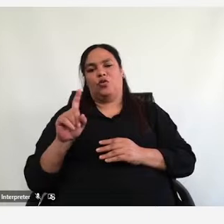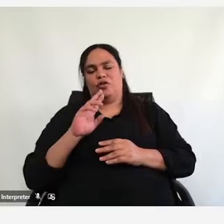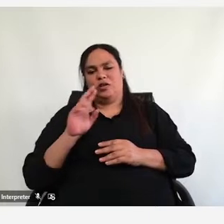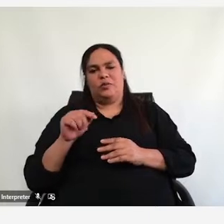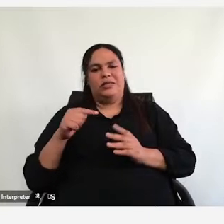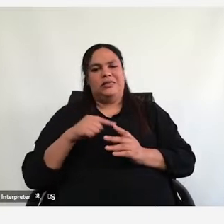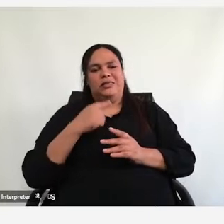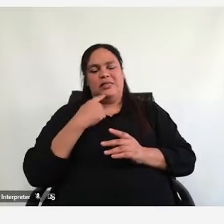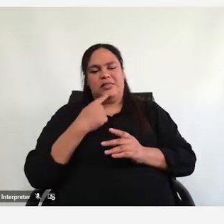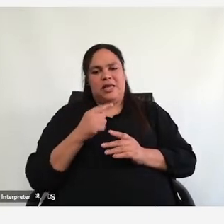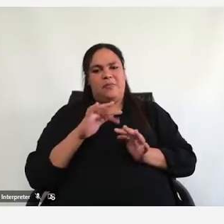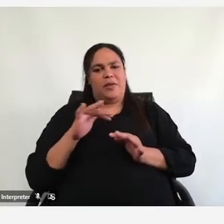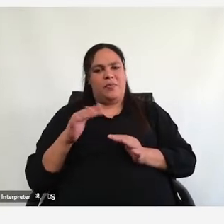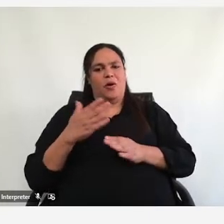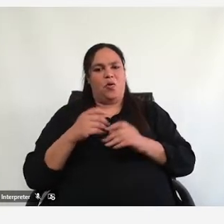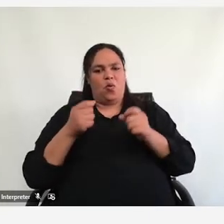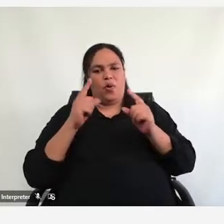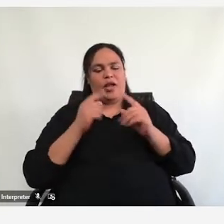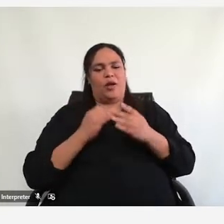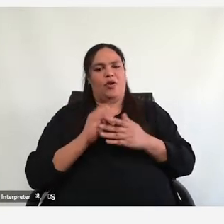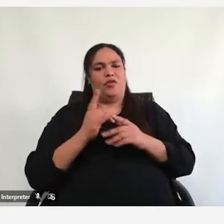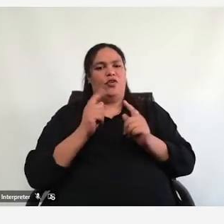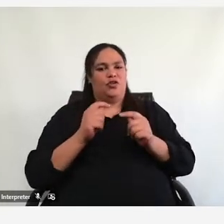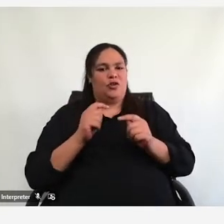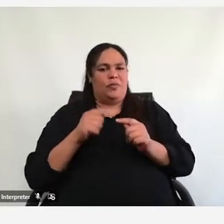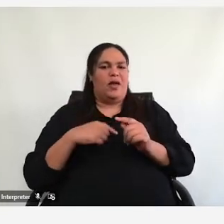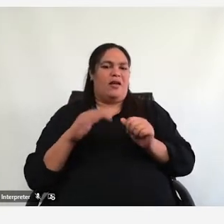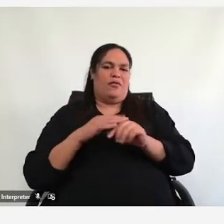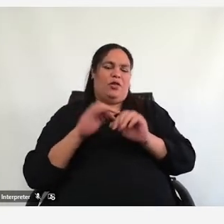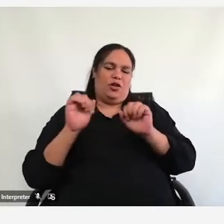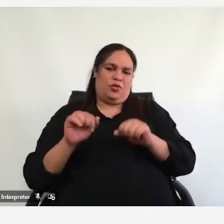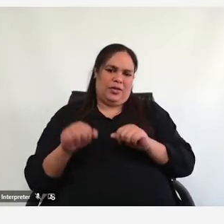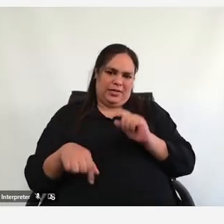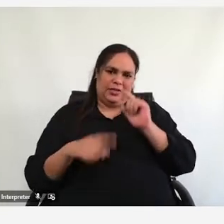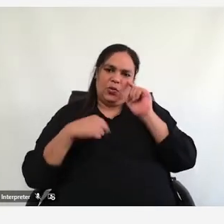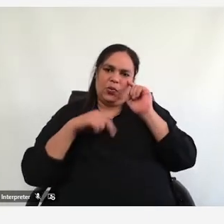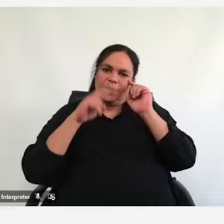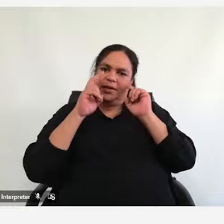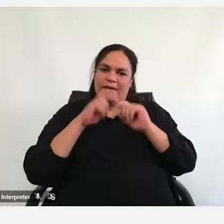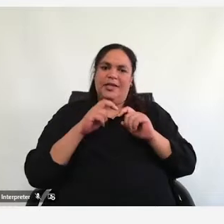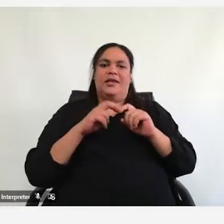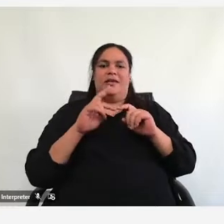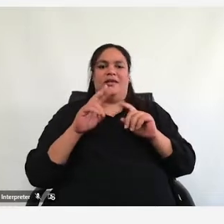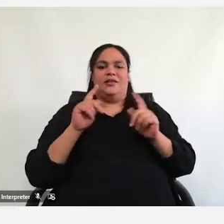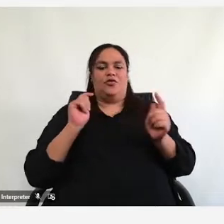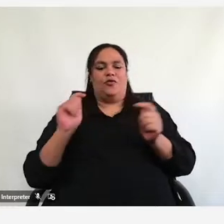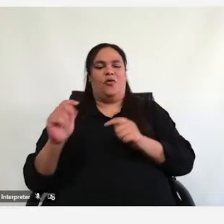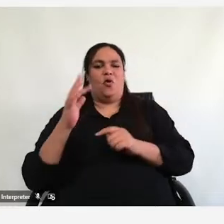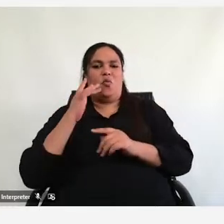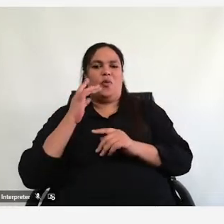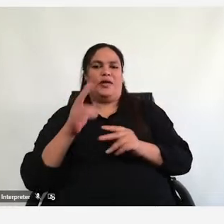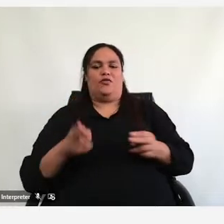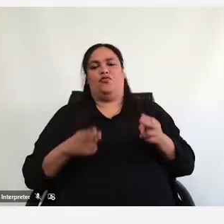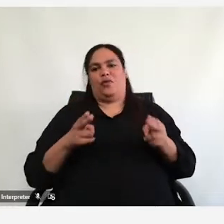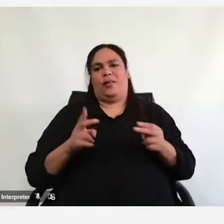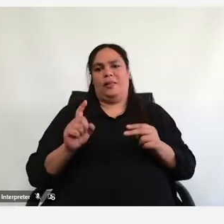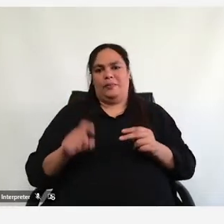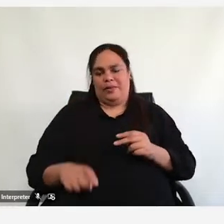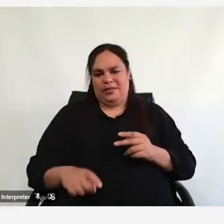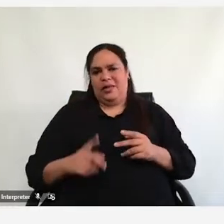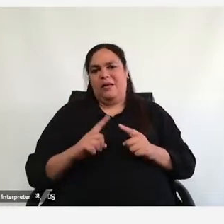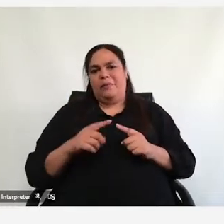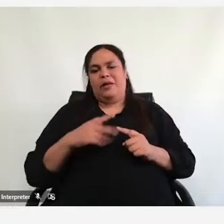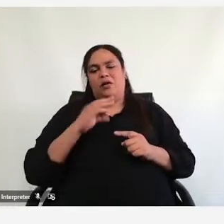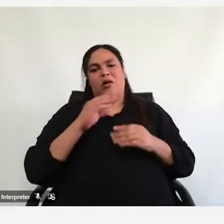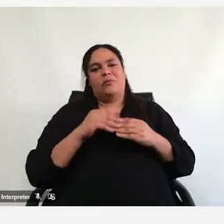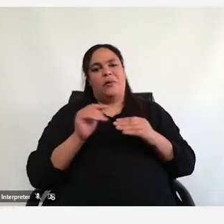said that, residents are waking up very early for transport, and I completely agree. We need reform when it comes to rail. And I ask that the